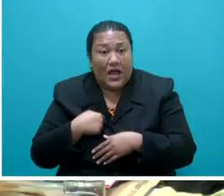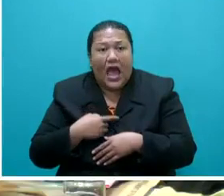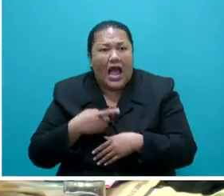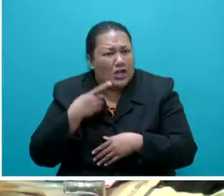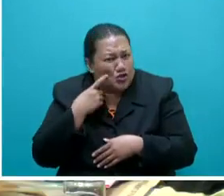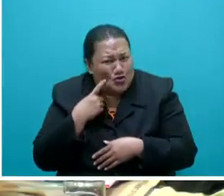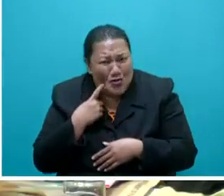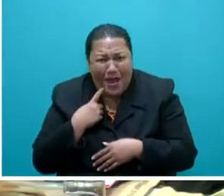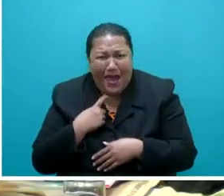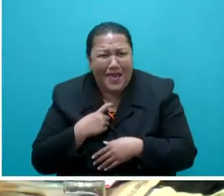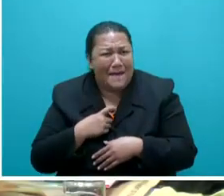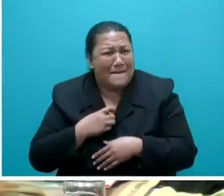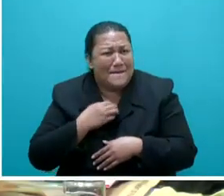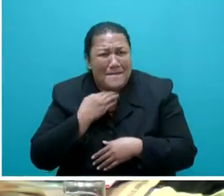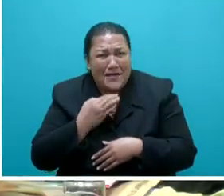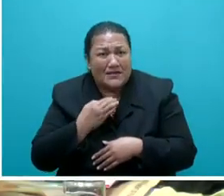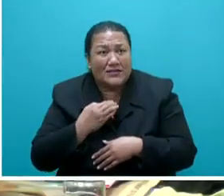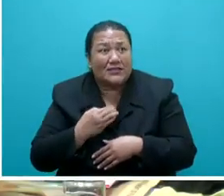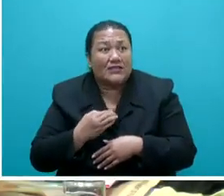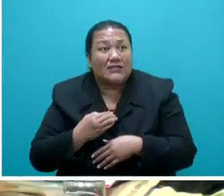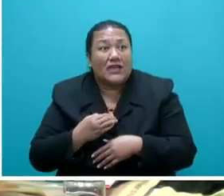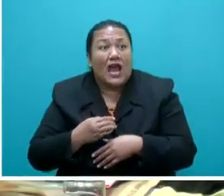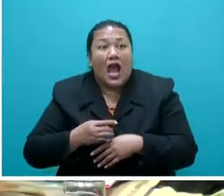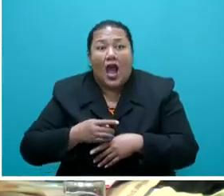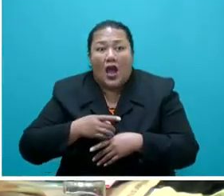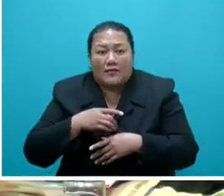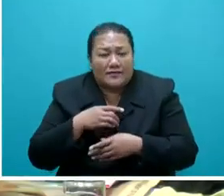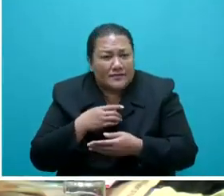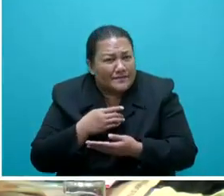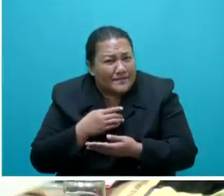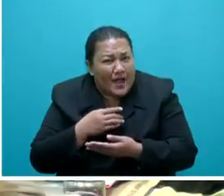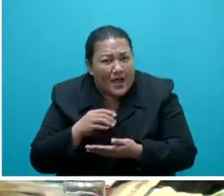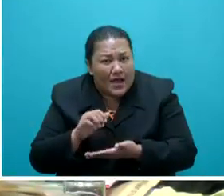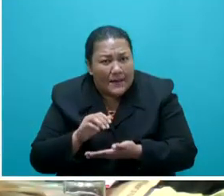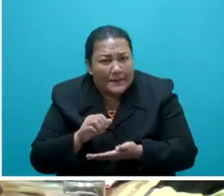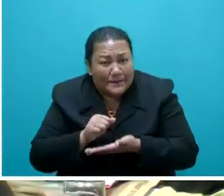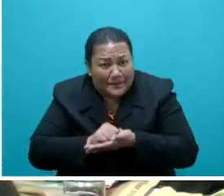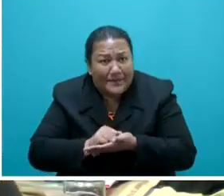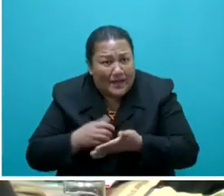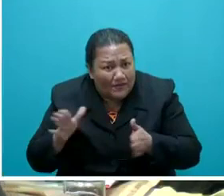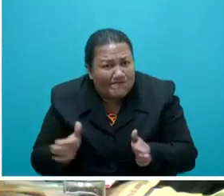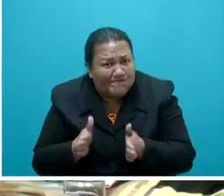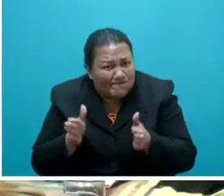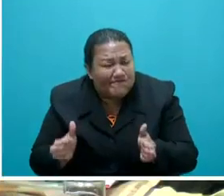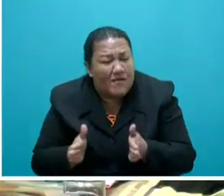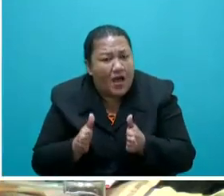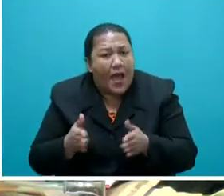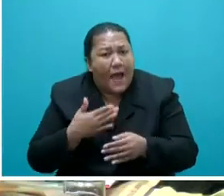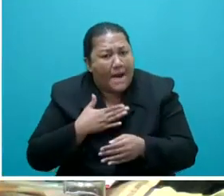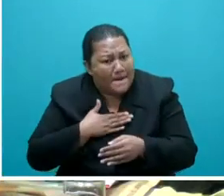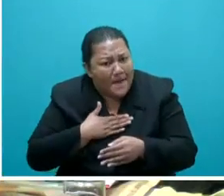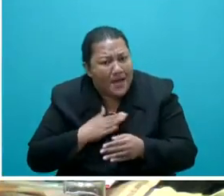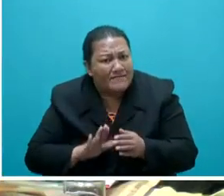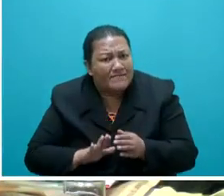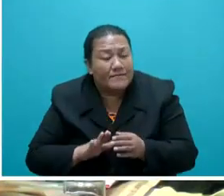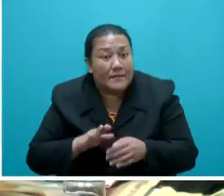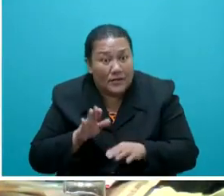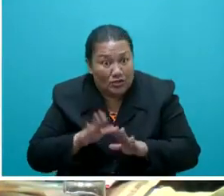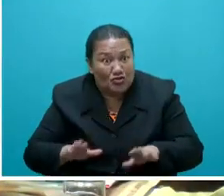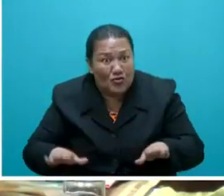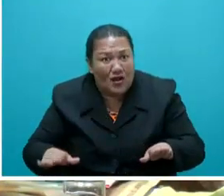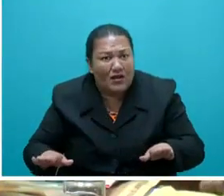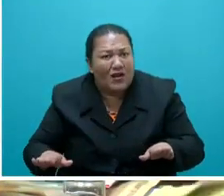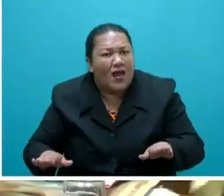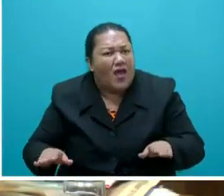could to shield my children from the trappings of politics, to give them an upbringing that any parent would want for